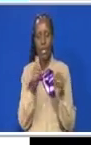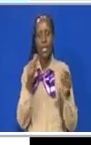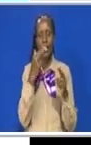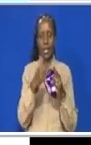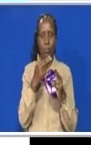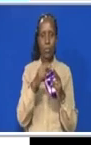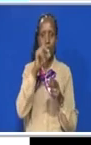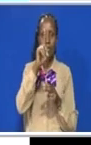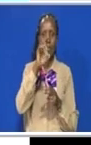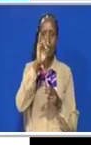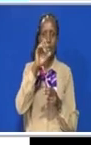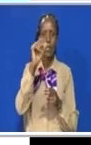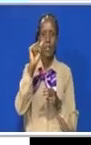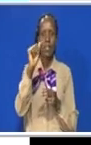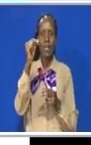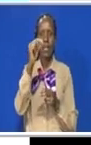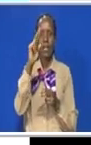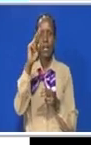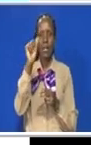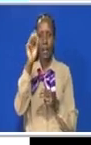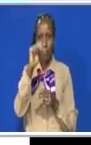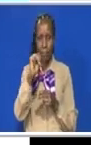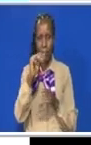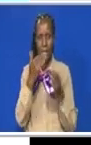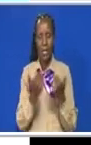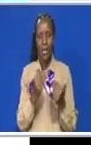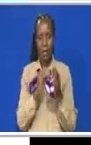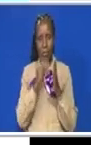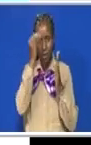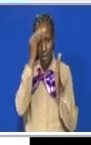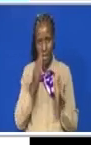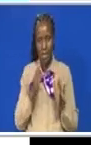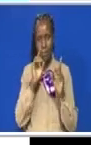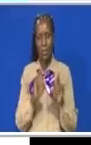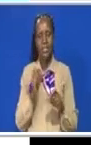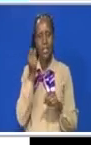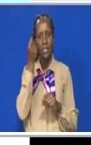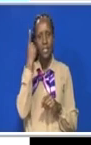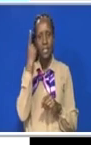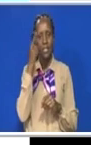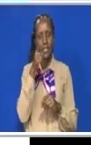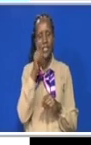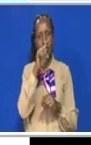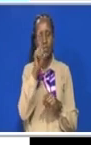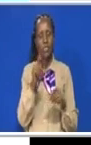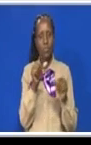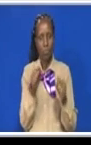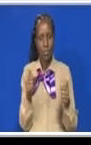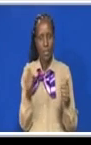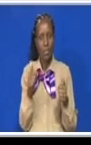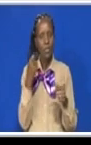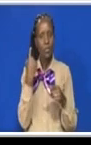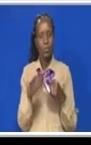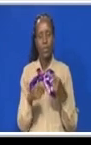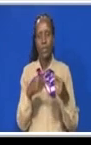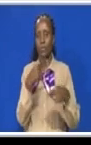diagram. Learner, you need to understand the trick of this particular question. You cannot